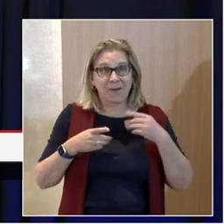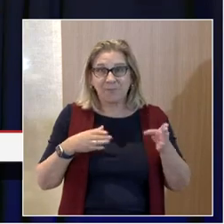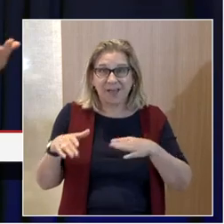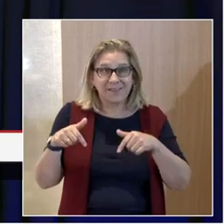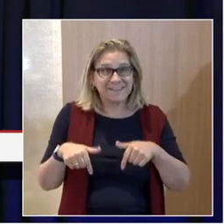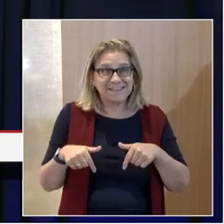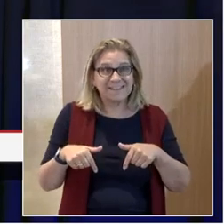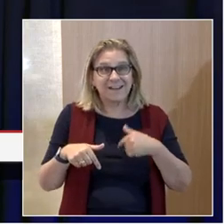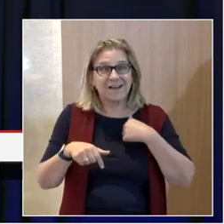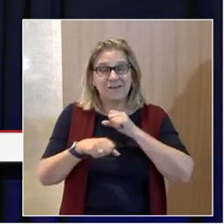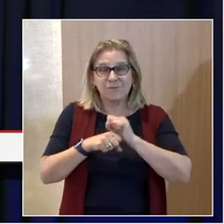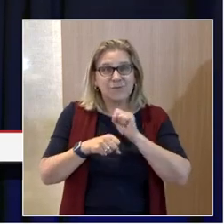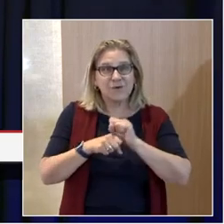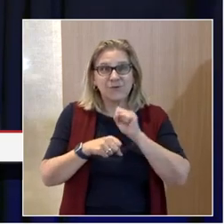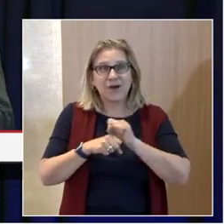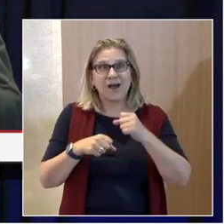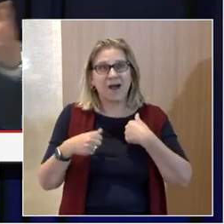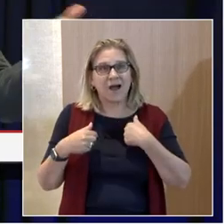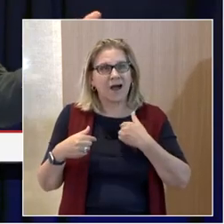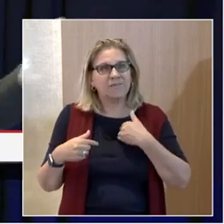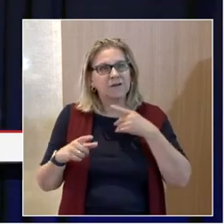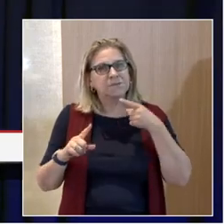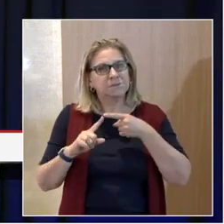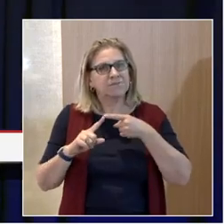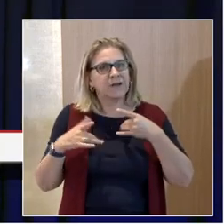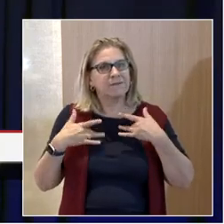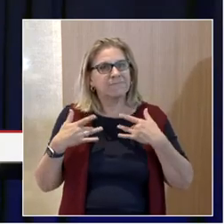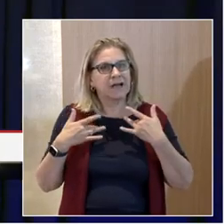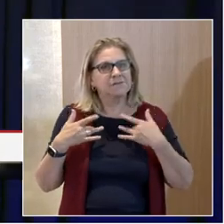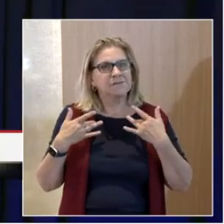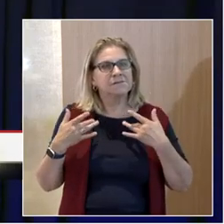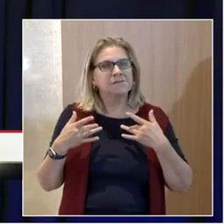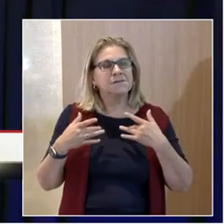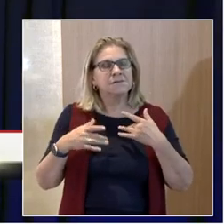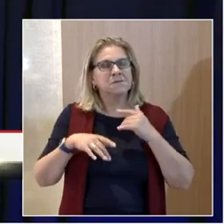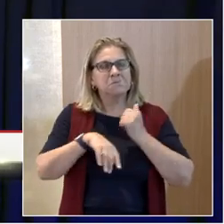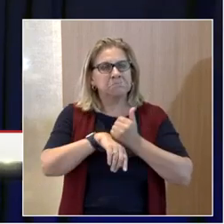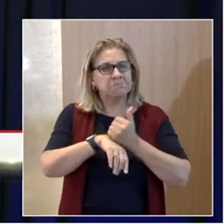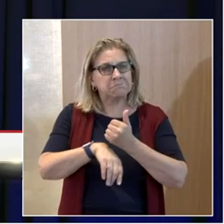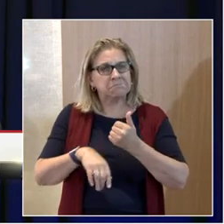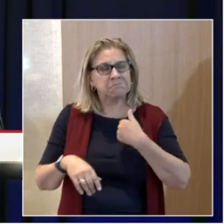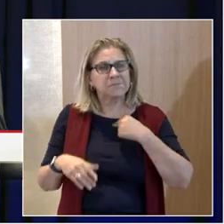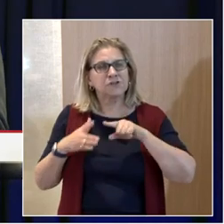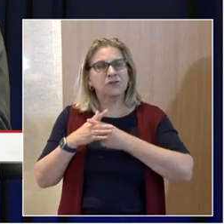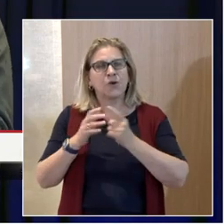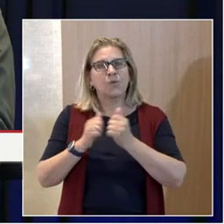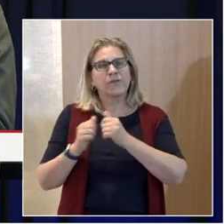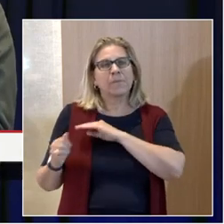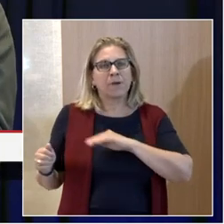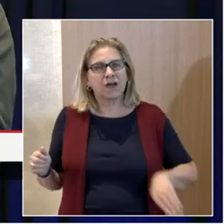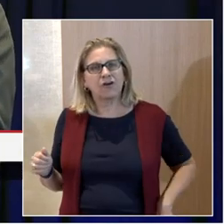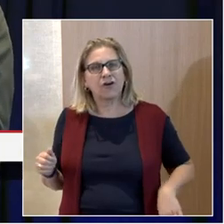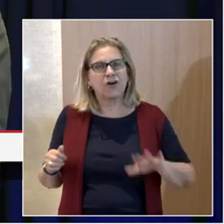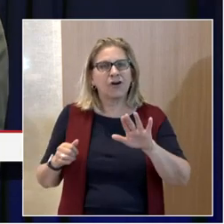had kind of a set of events that we were going to do, and it started with the mayor's announcement a few weeks ago. And we were taken